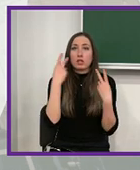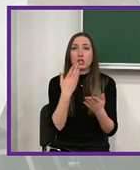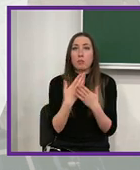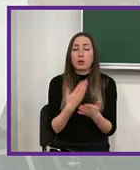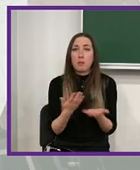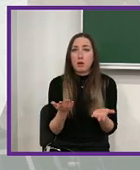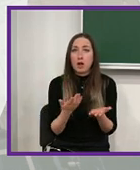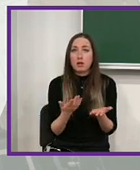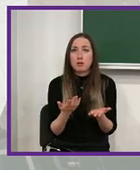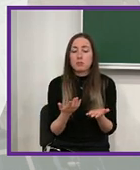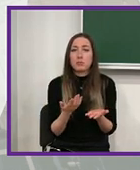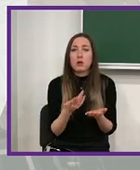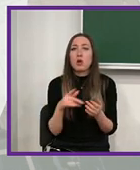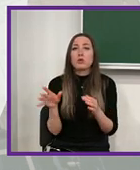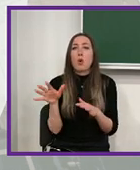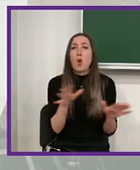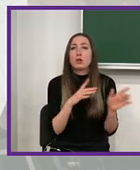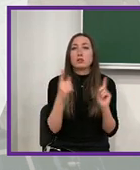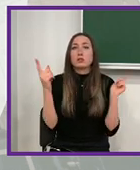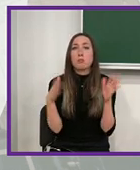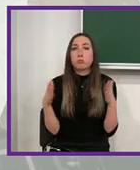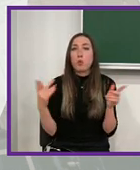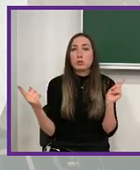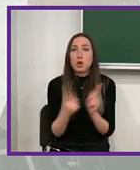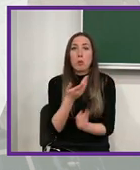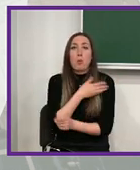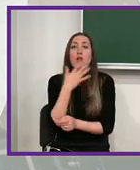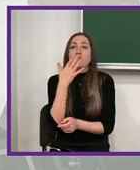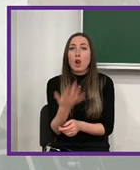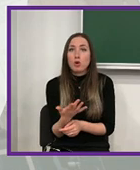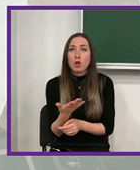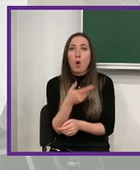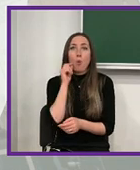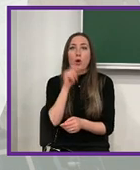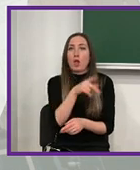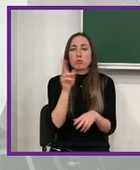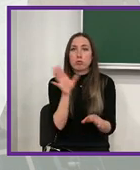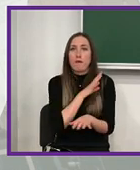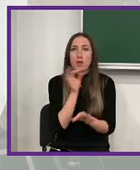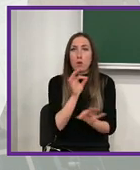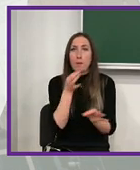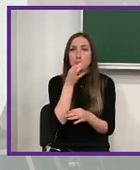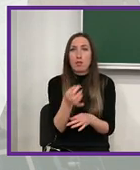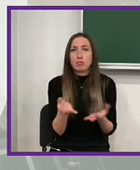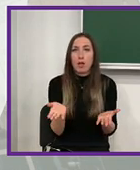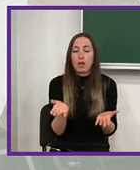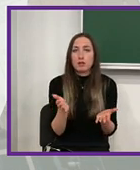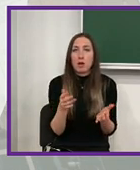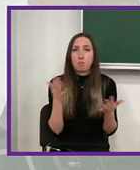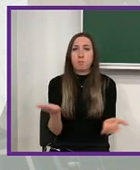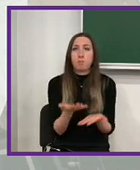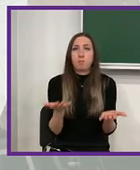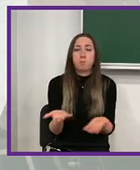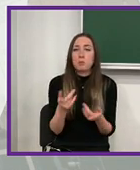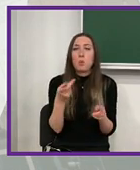Ukrainian workers or workers of any other nationality. I mean, it's not enough to consult only when in